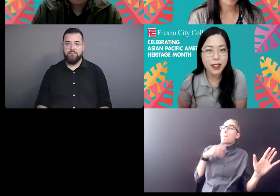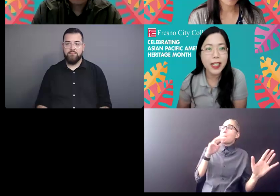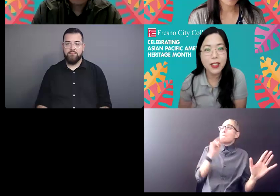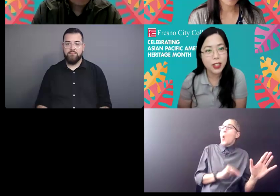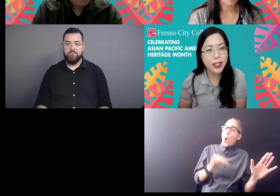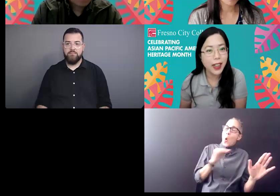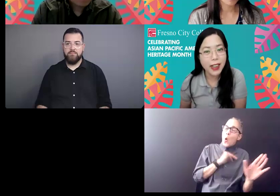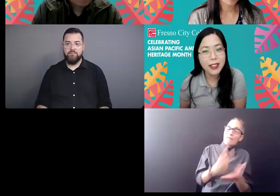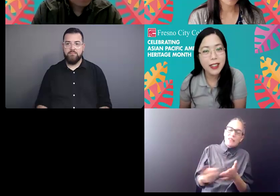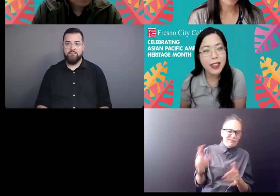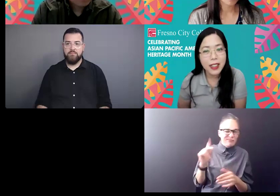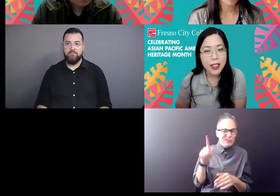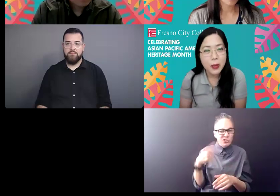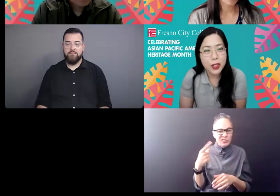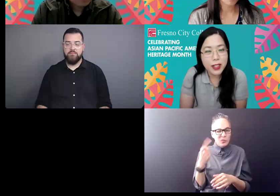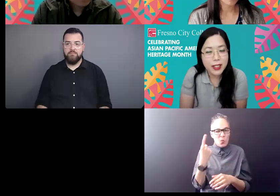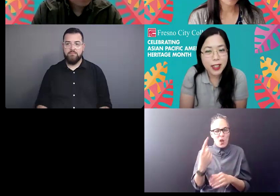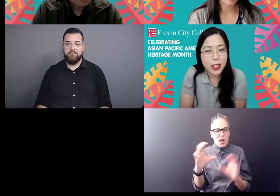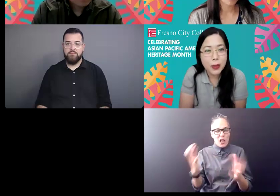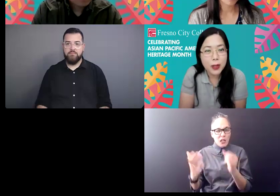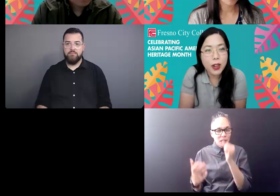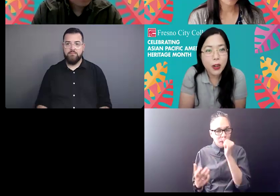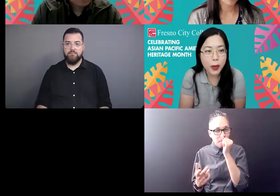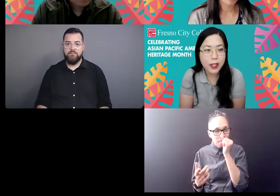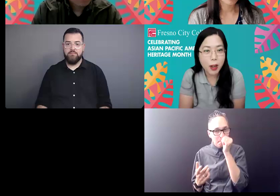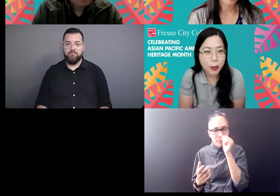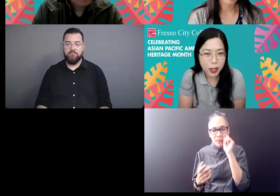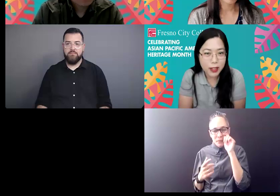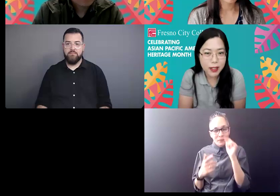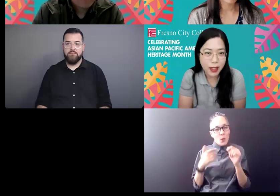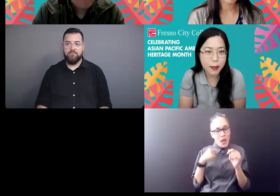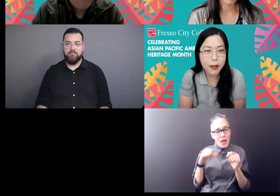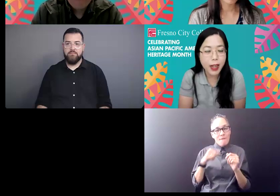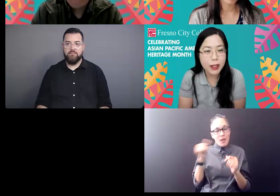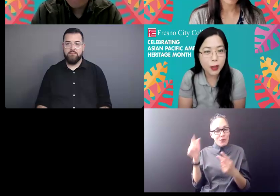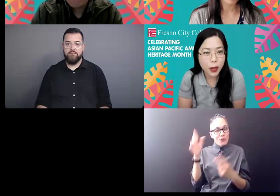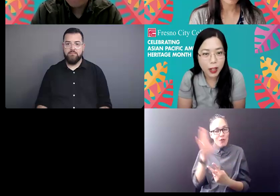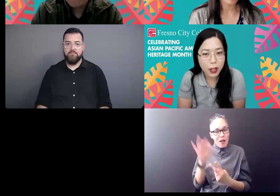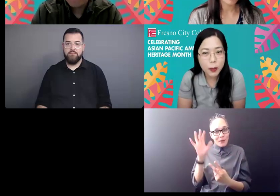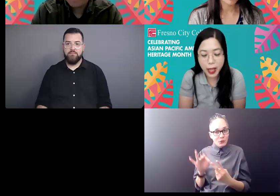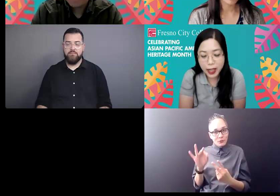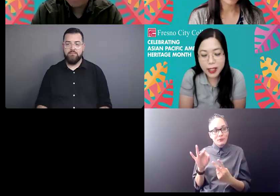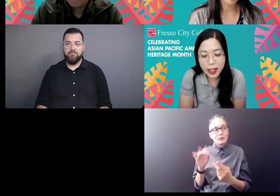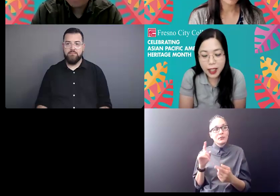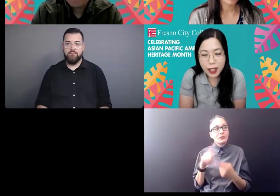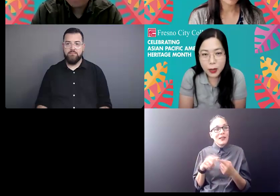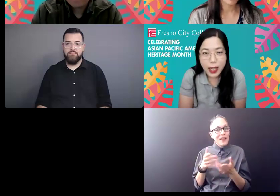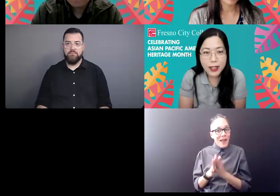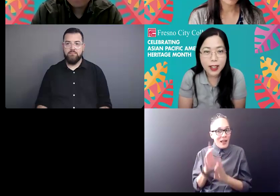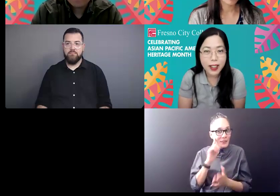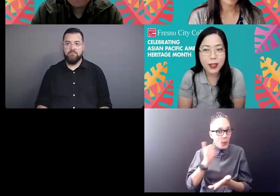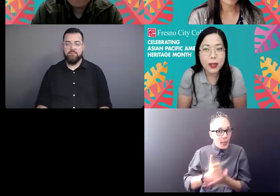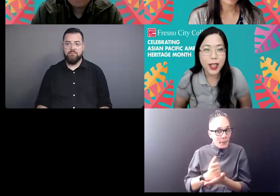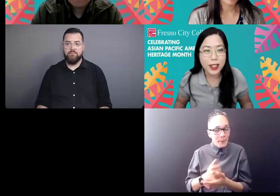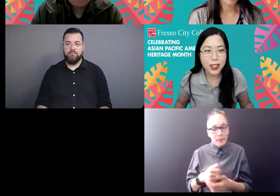failure. It's just a class, and like what John said, there are always options. Ask for help, and